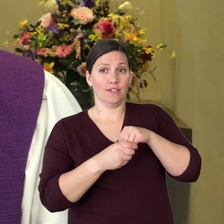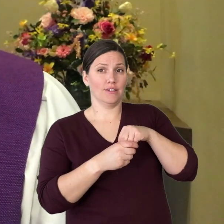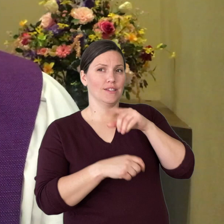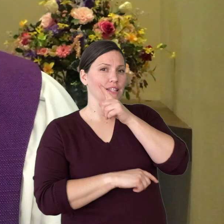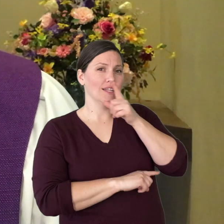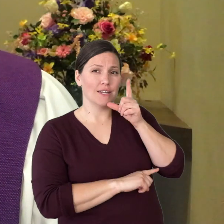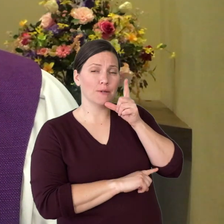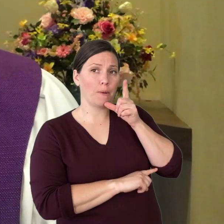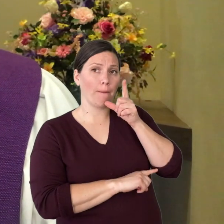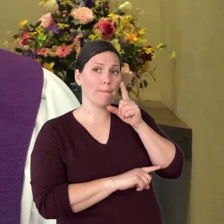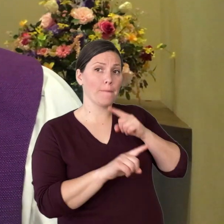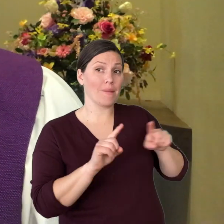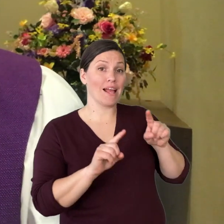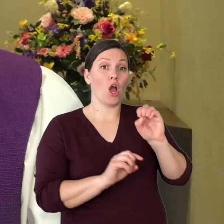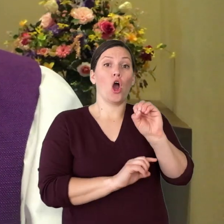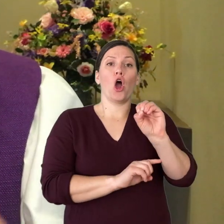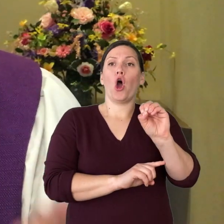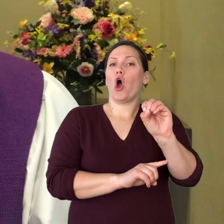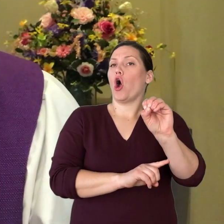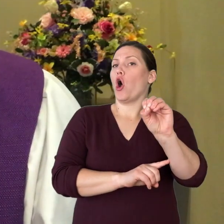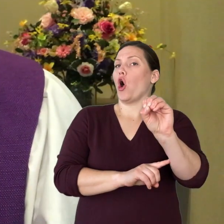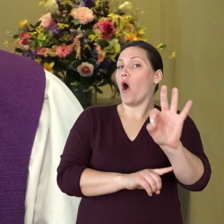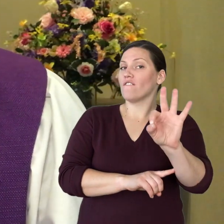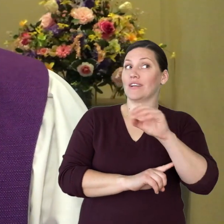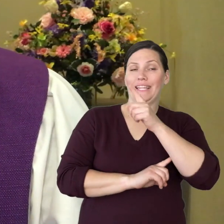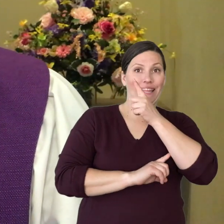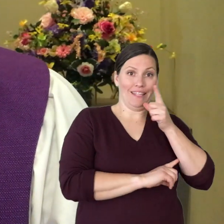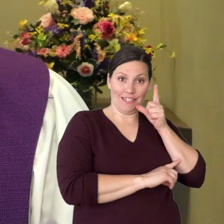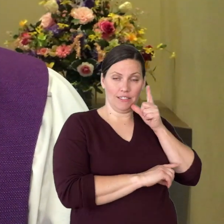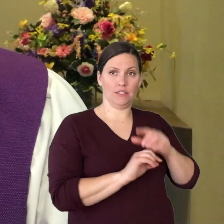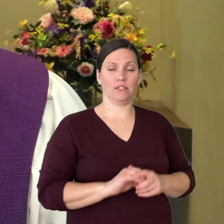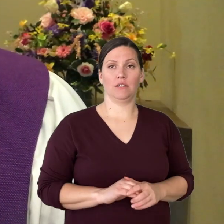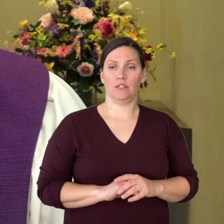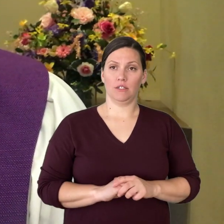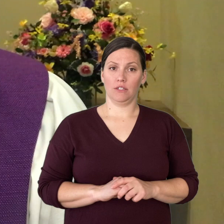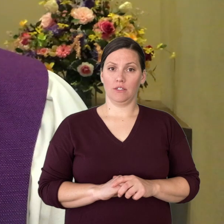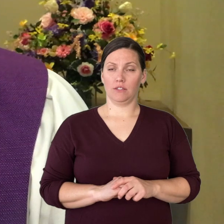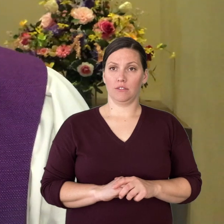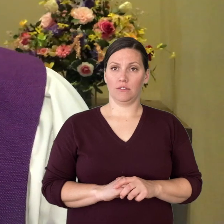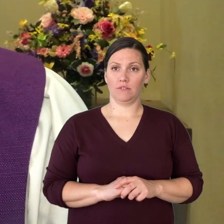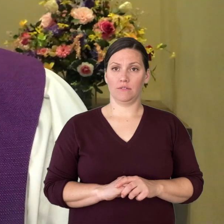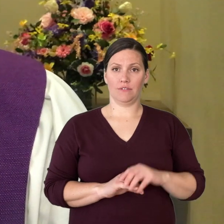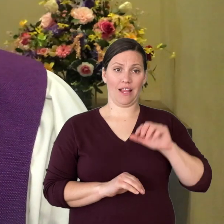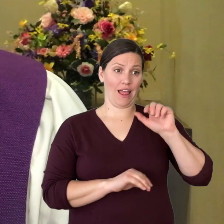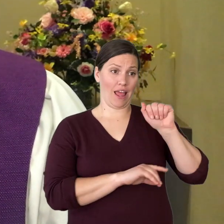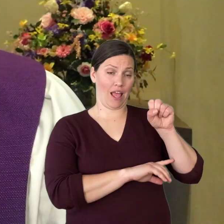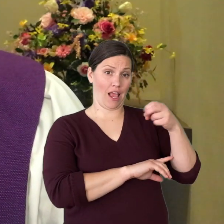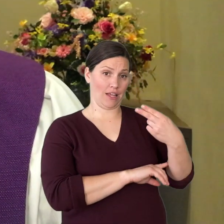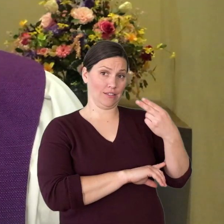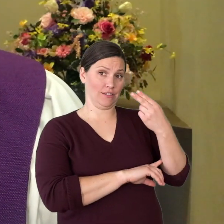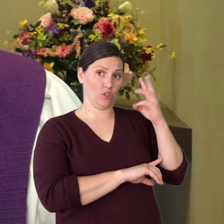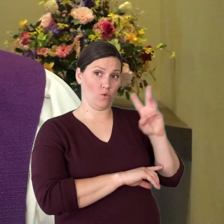Lent. Lent began this past Wednesday with Ash Wednesday, and on Ash Wednesday,